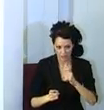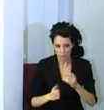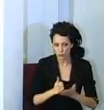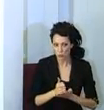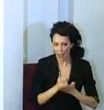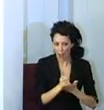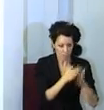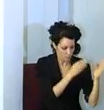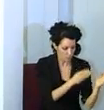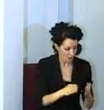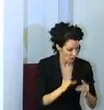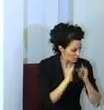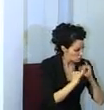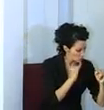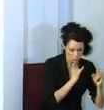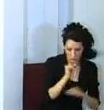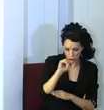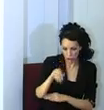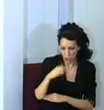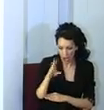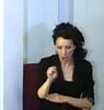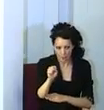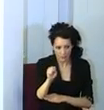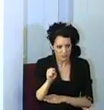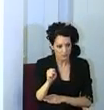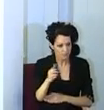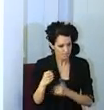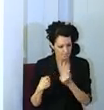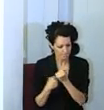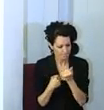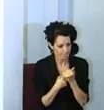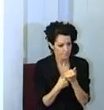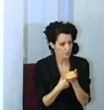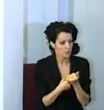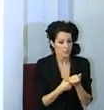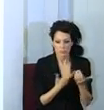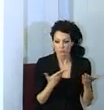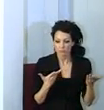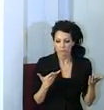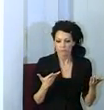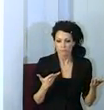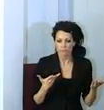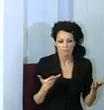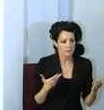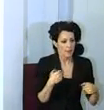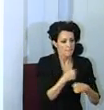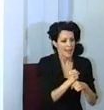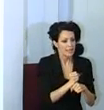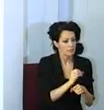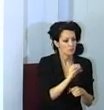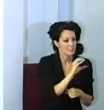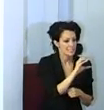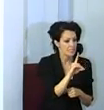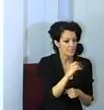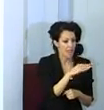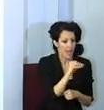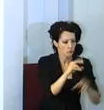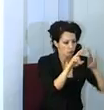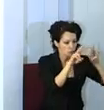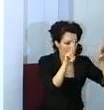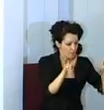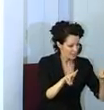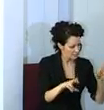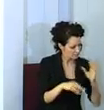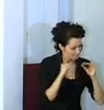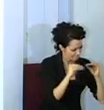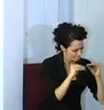for jobs and internships. Perhaps you're able to craft CVs or resumes and you want to offer that skill to